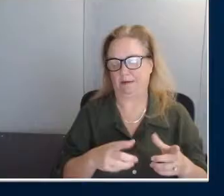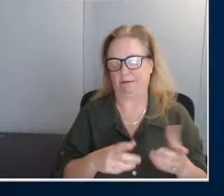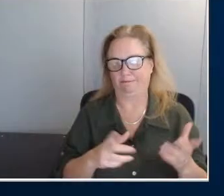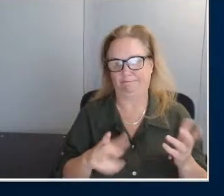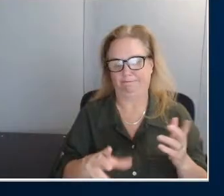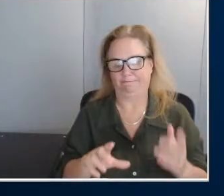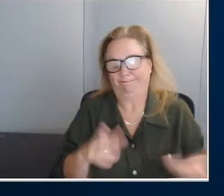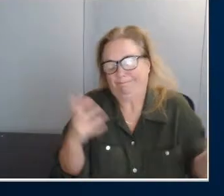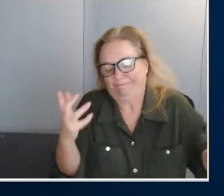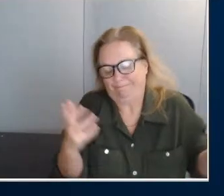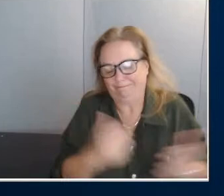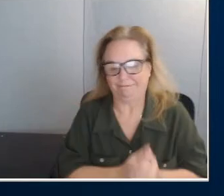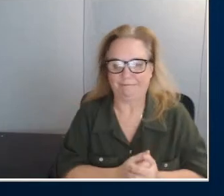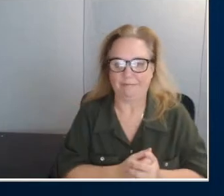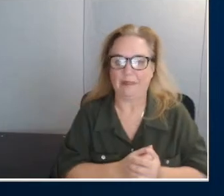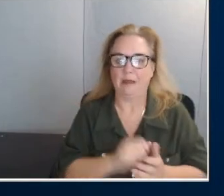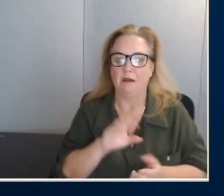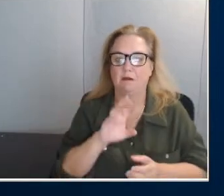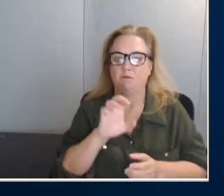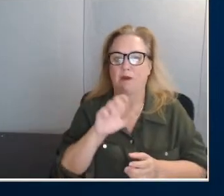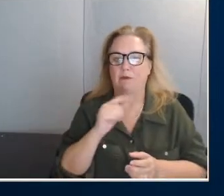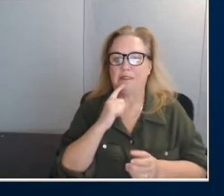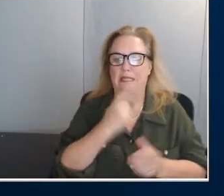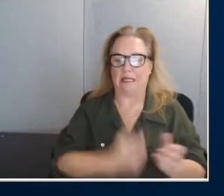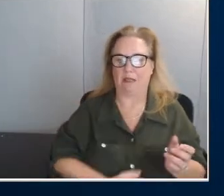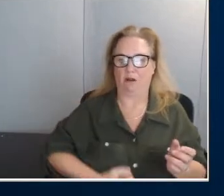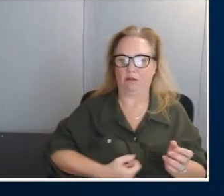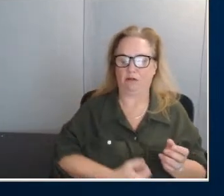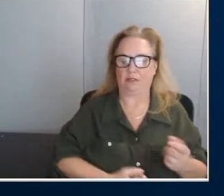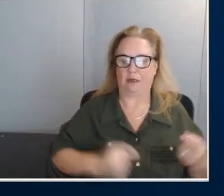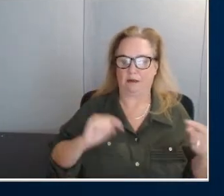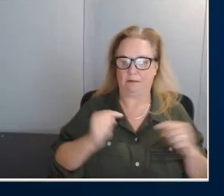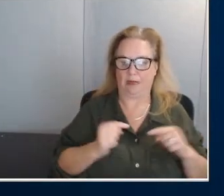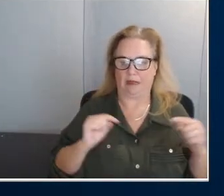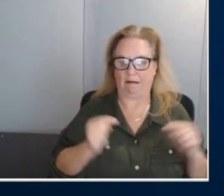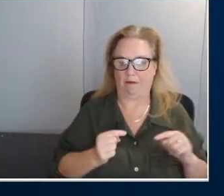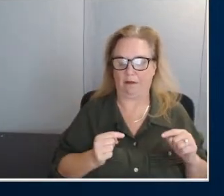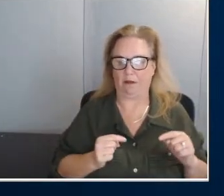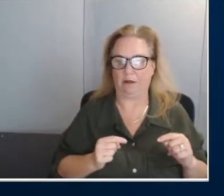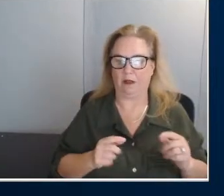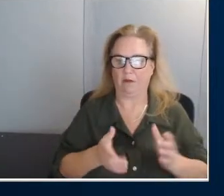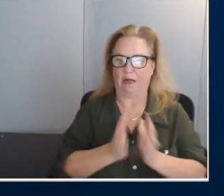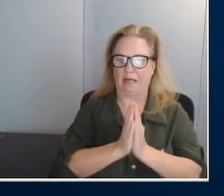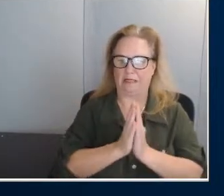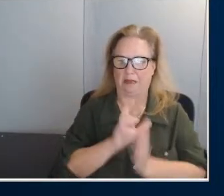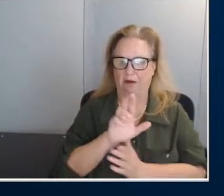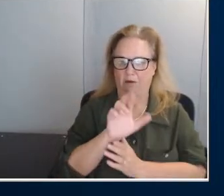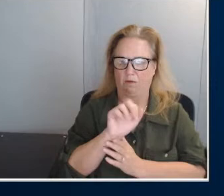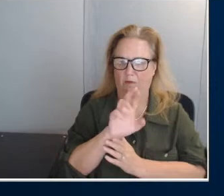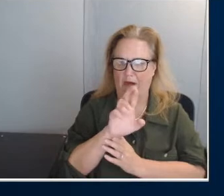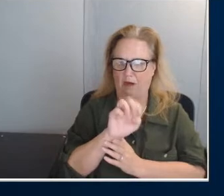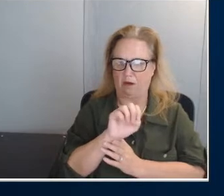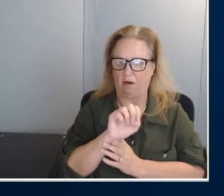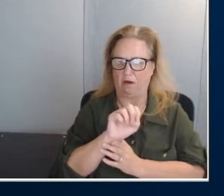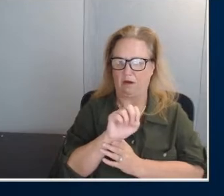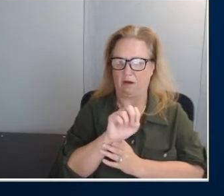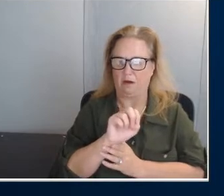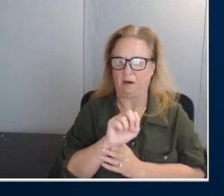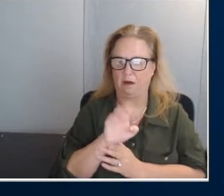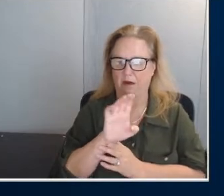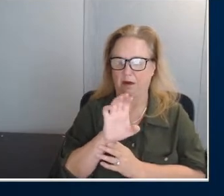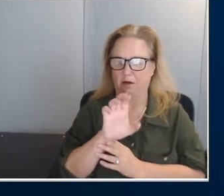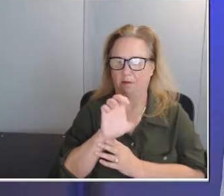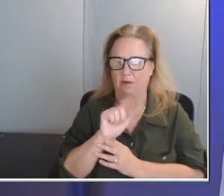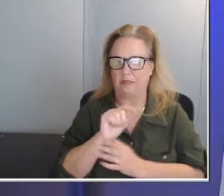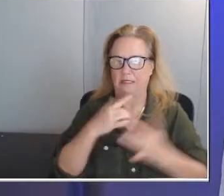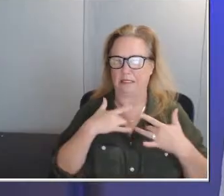of the draw. And Brett was saying that the ultrasound itself was painful. First, I want to ask, is that rare that an ultrasound is painful? In Brett's case, it's very